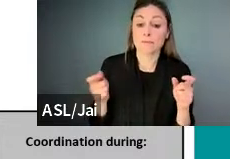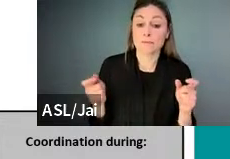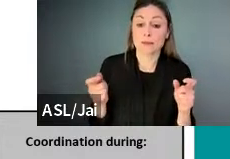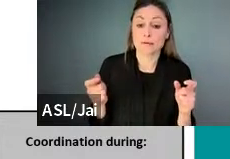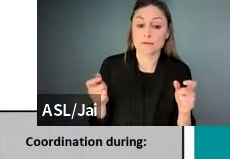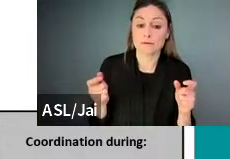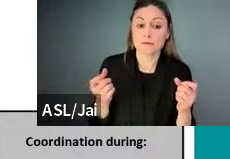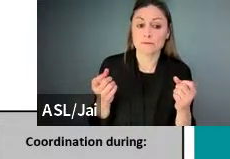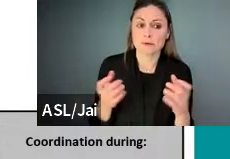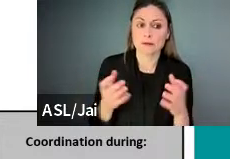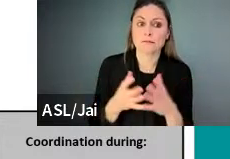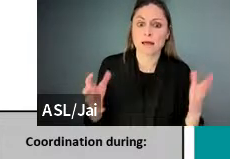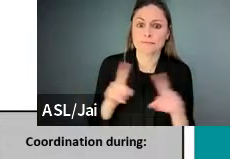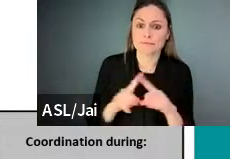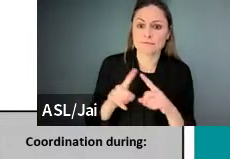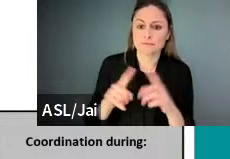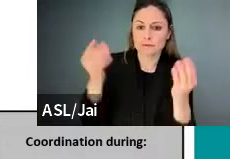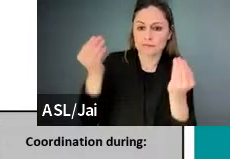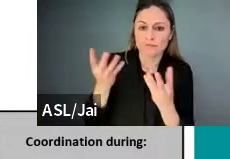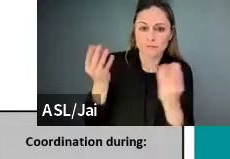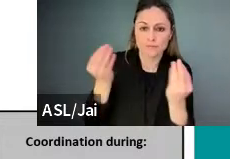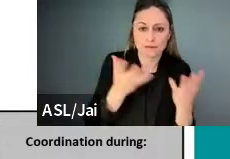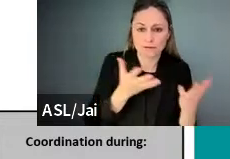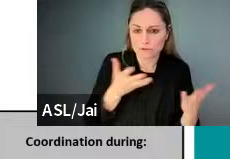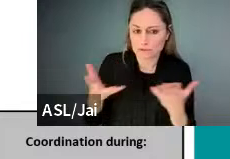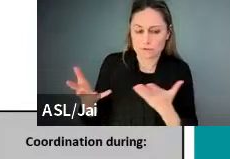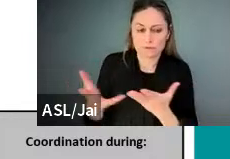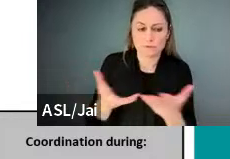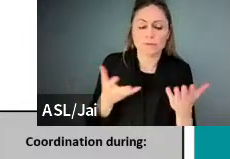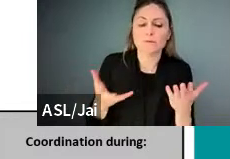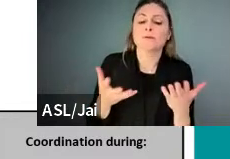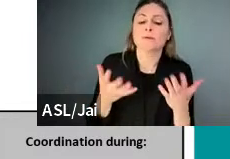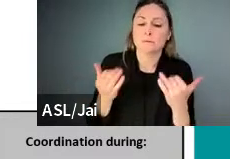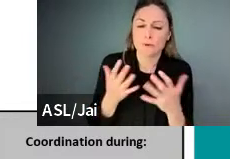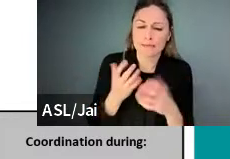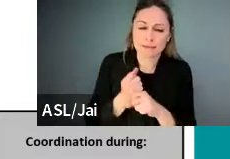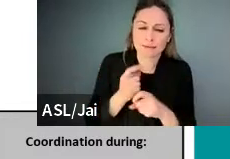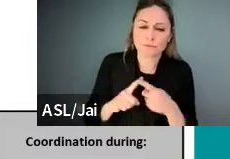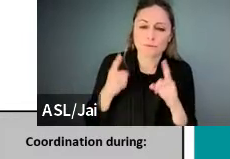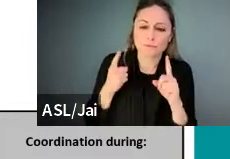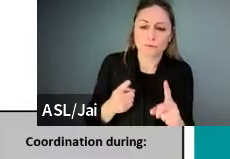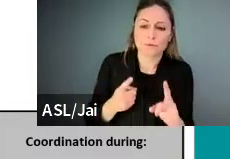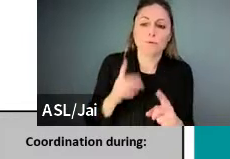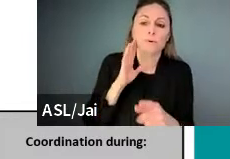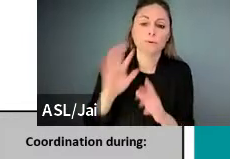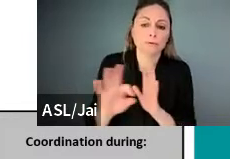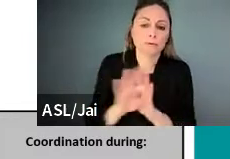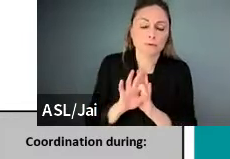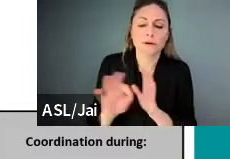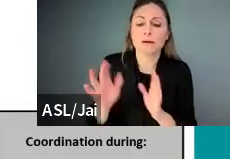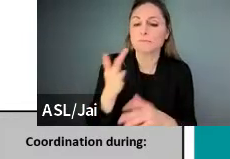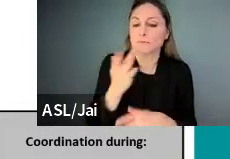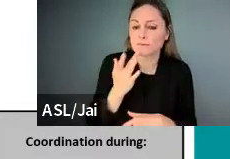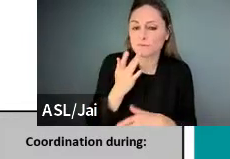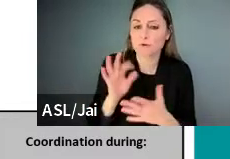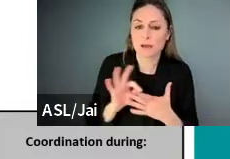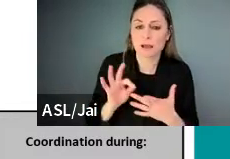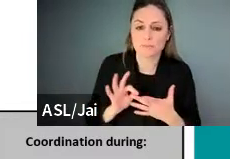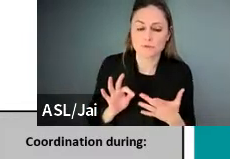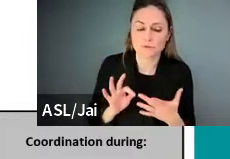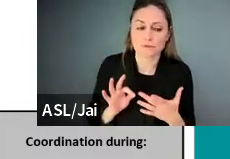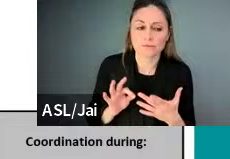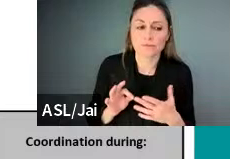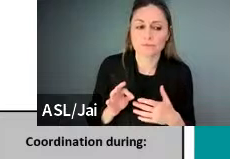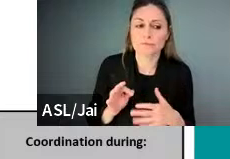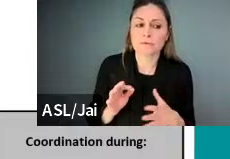of different information and getting to the point where we're going to select a preferred option. And I think, you